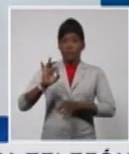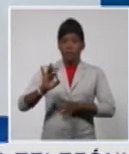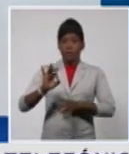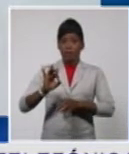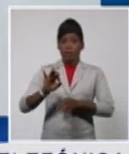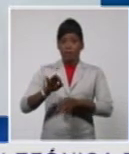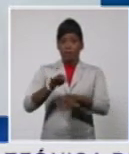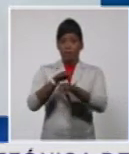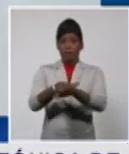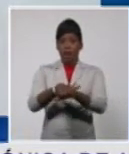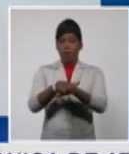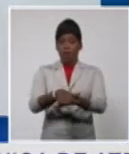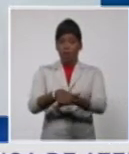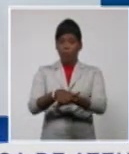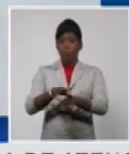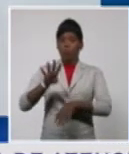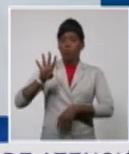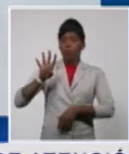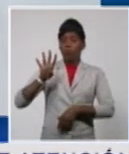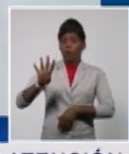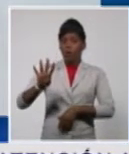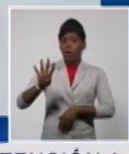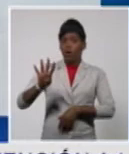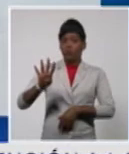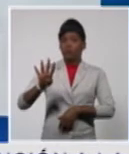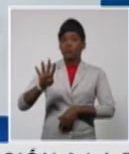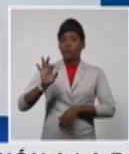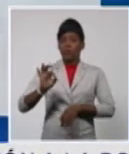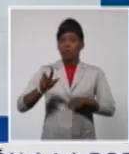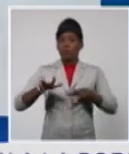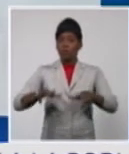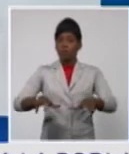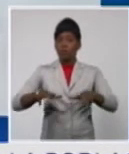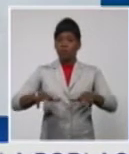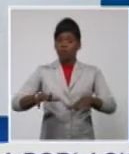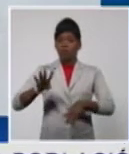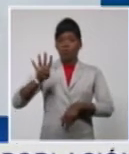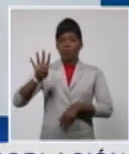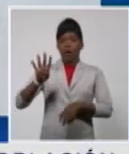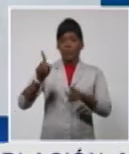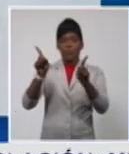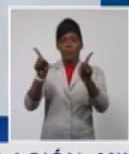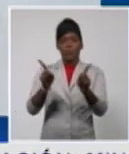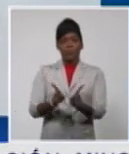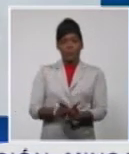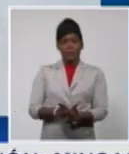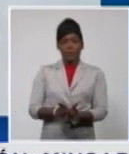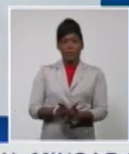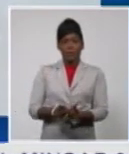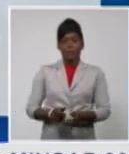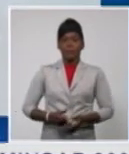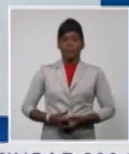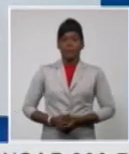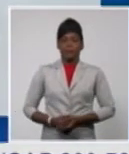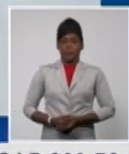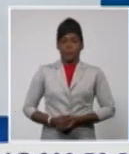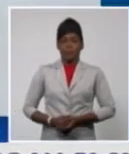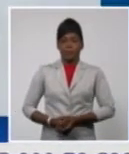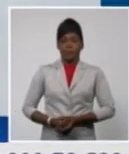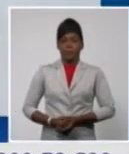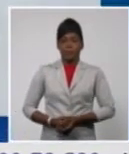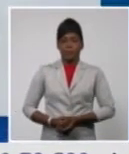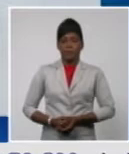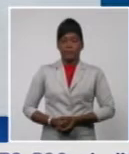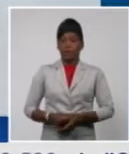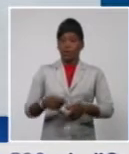1 each to the municipalities of Yaguajay, Trinidad, and Santi Spiritus. In Camagüey,